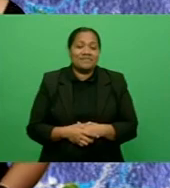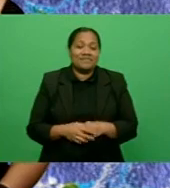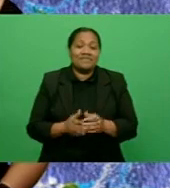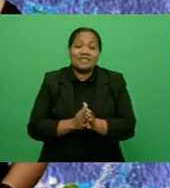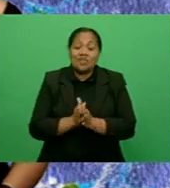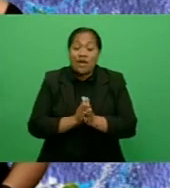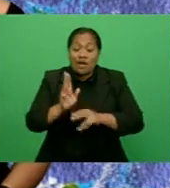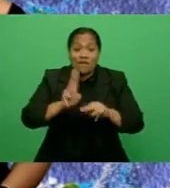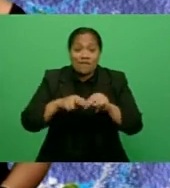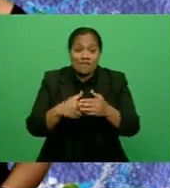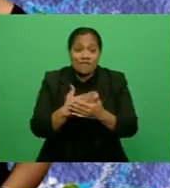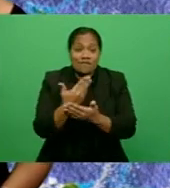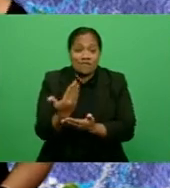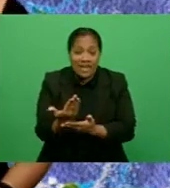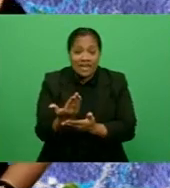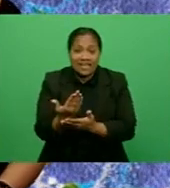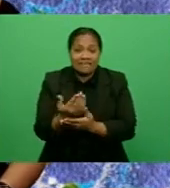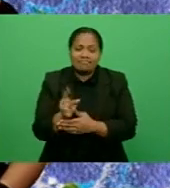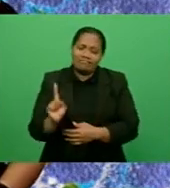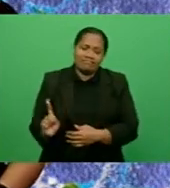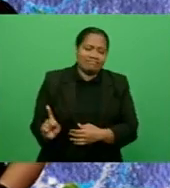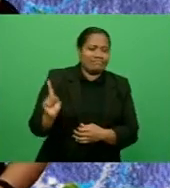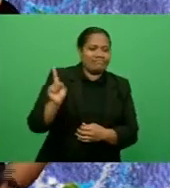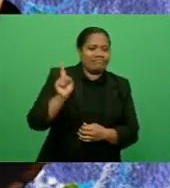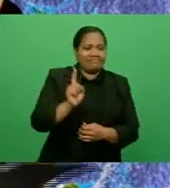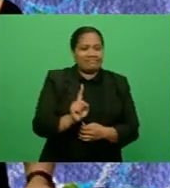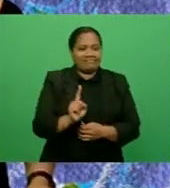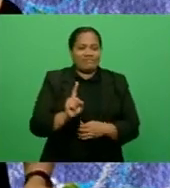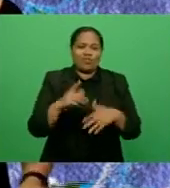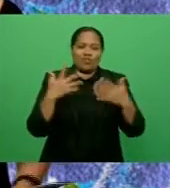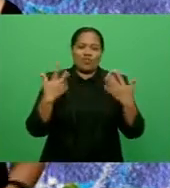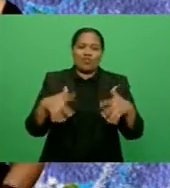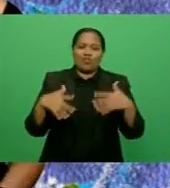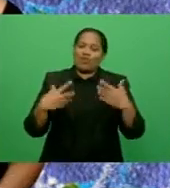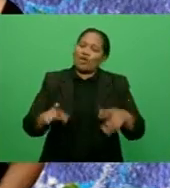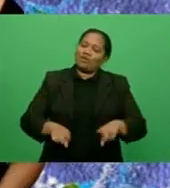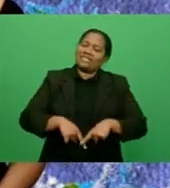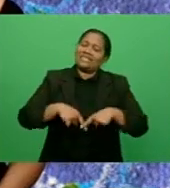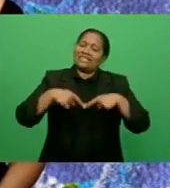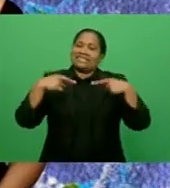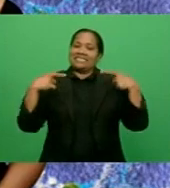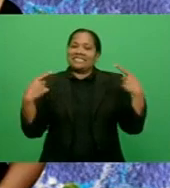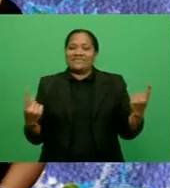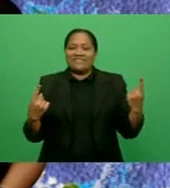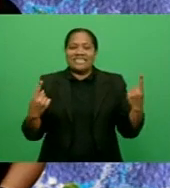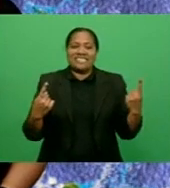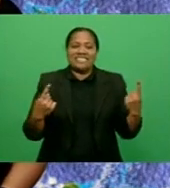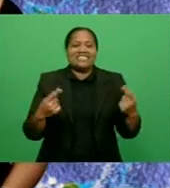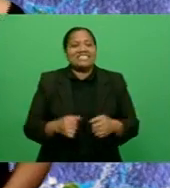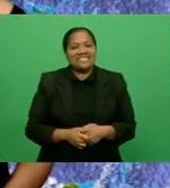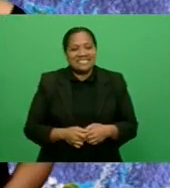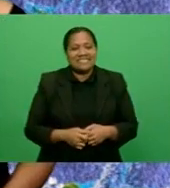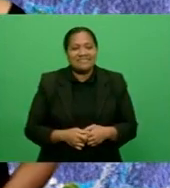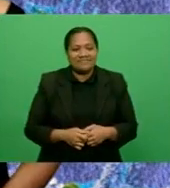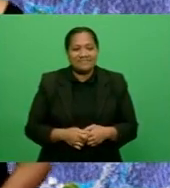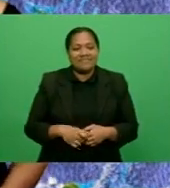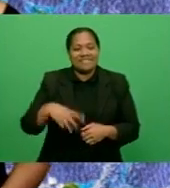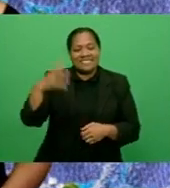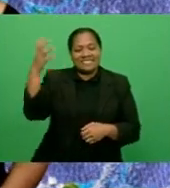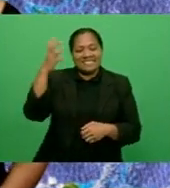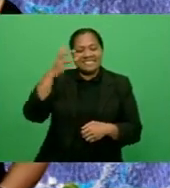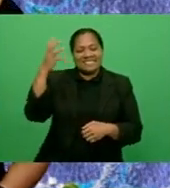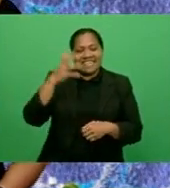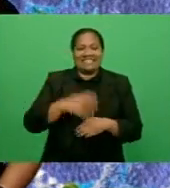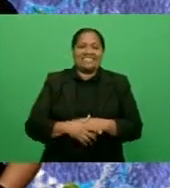Friday, you step out and say, oh wow, what a difference. Well, that's how it's going to be. Nice and